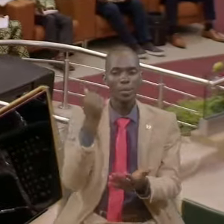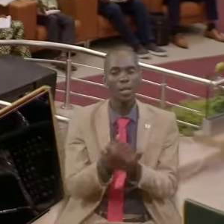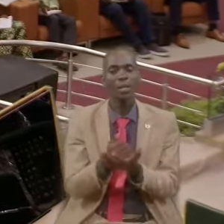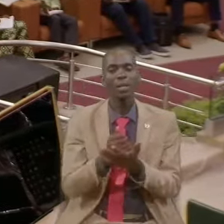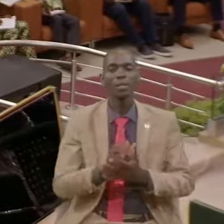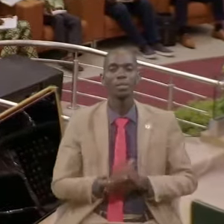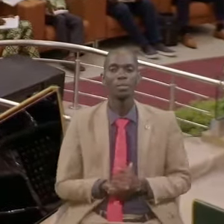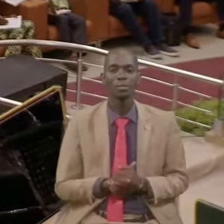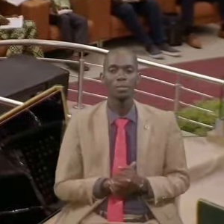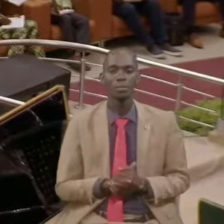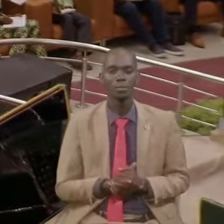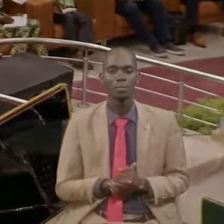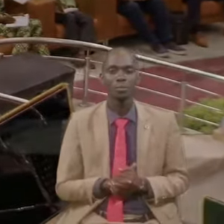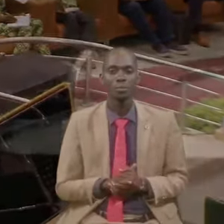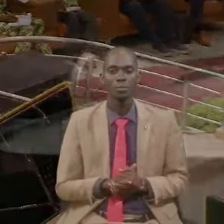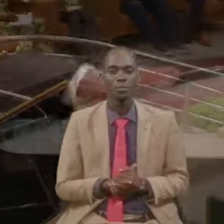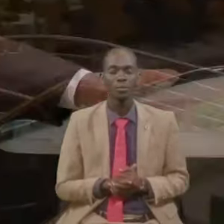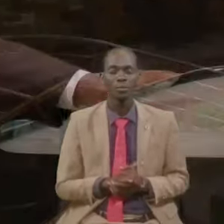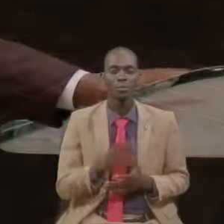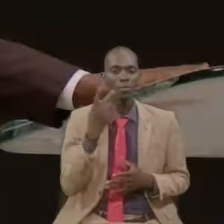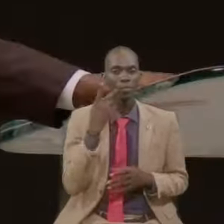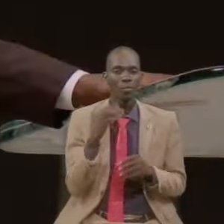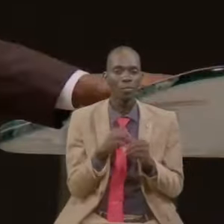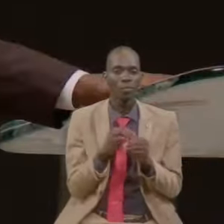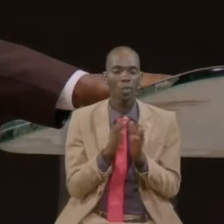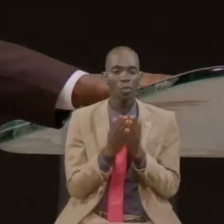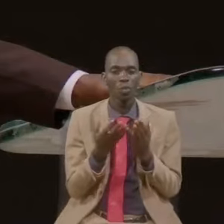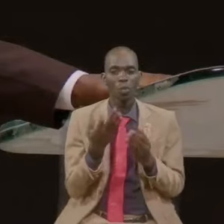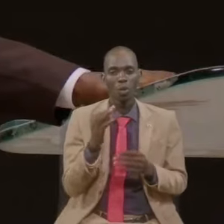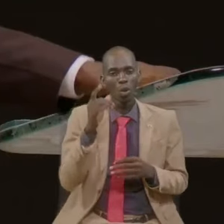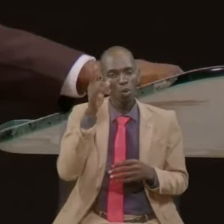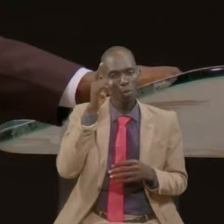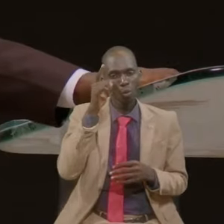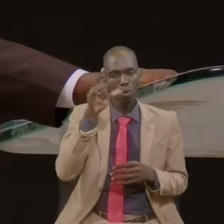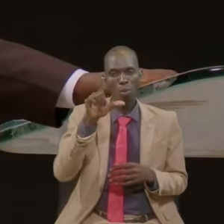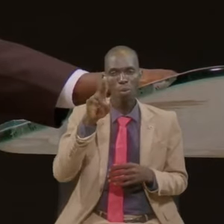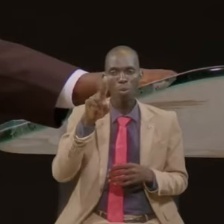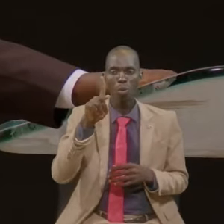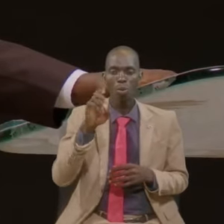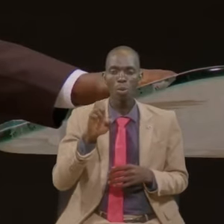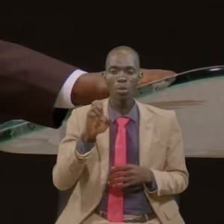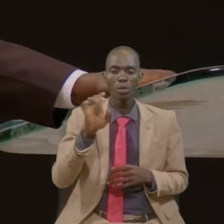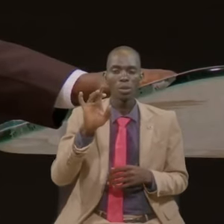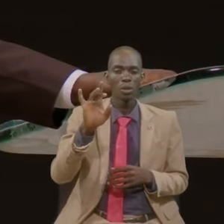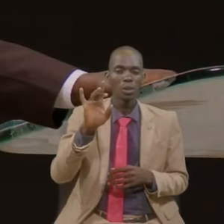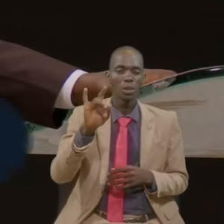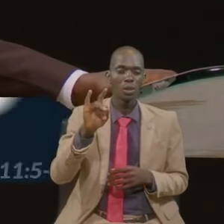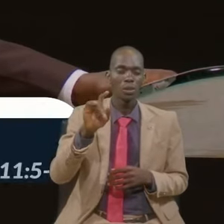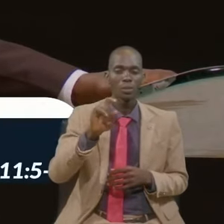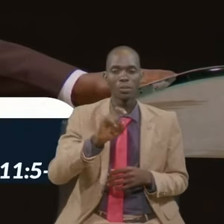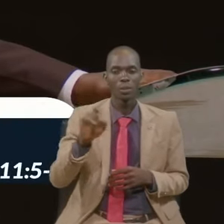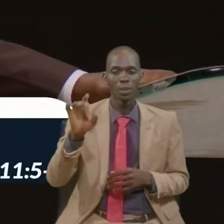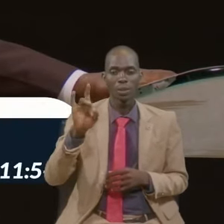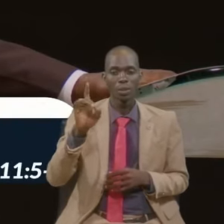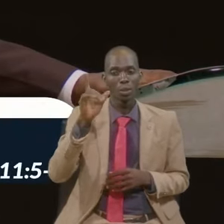Amen. Amen. Look at Luke chapter 18, verse 8.